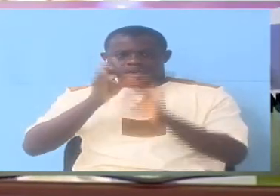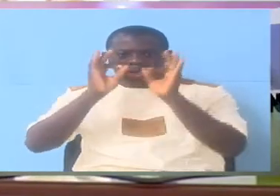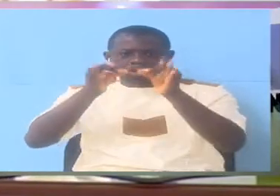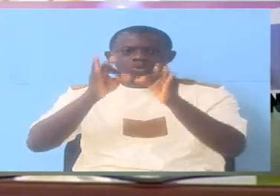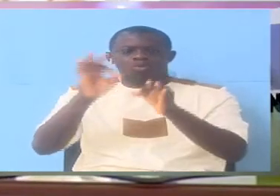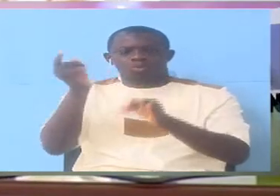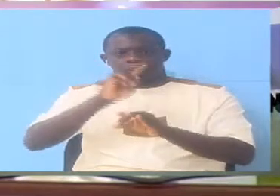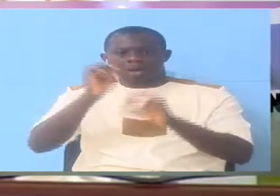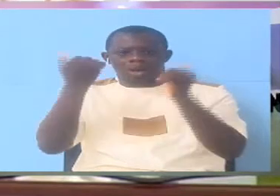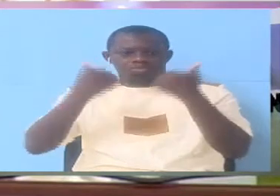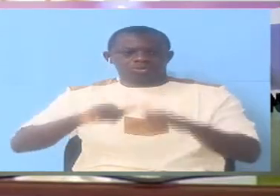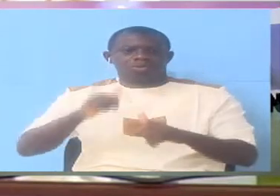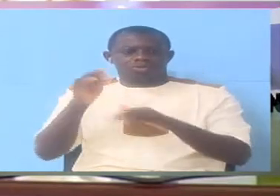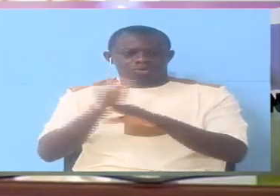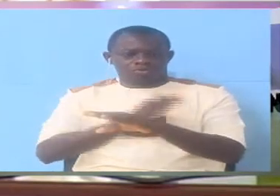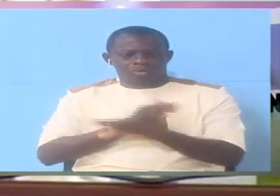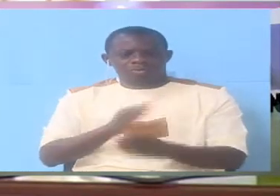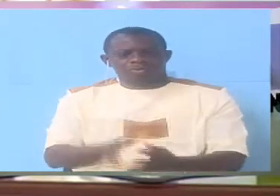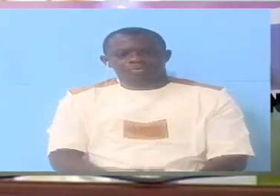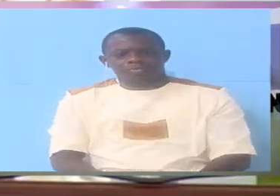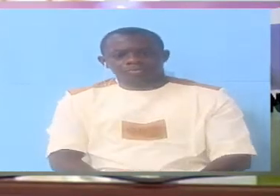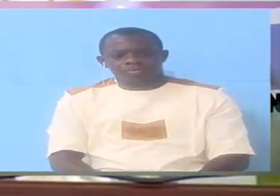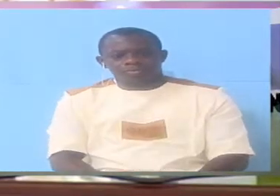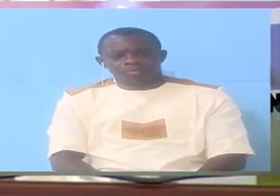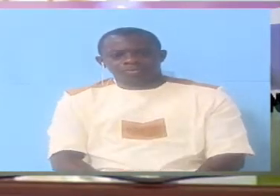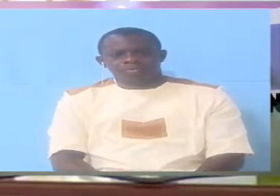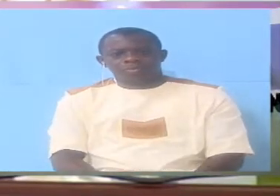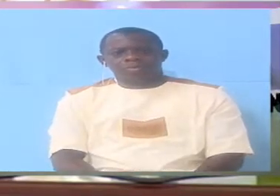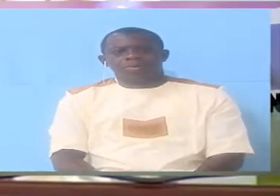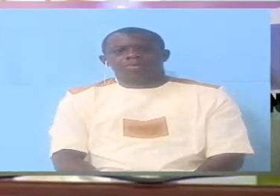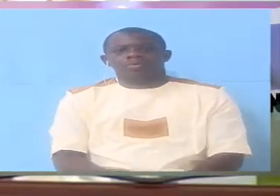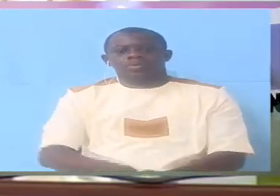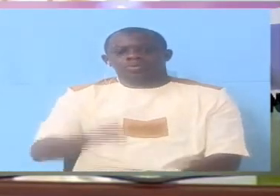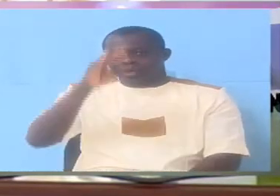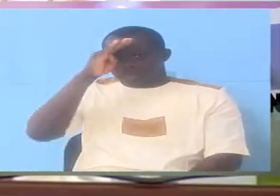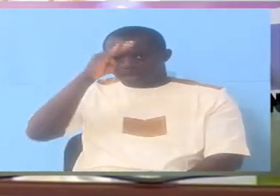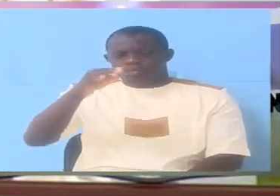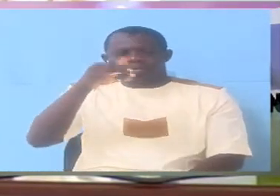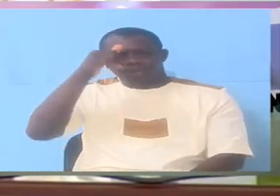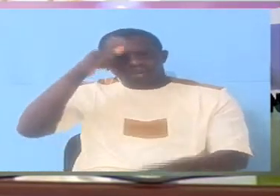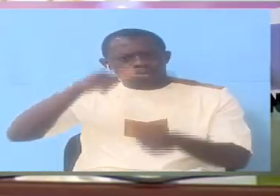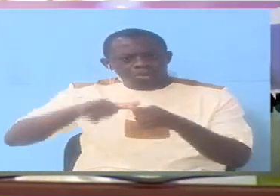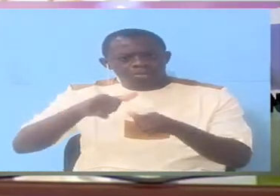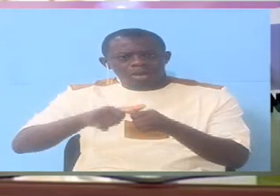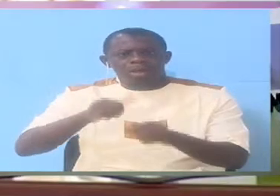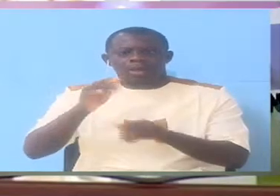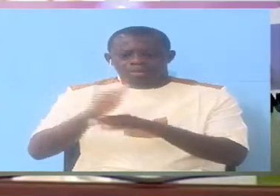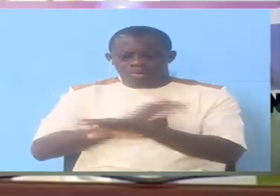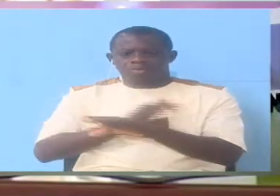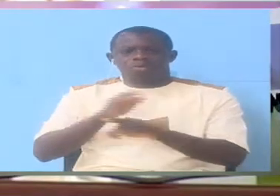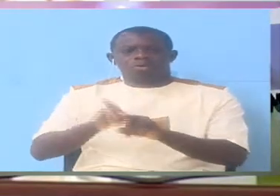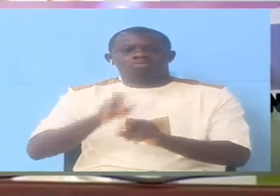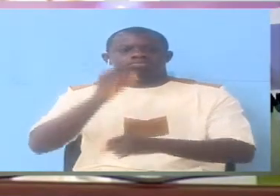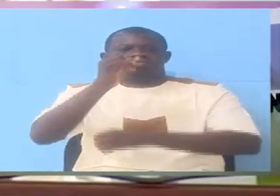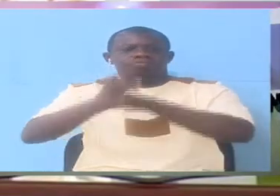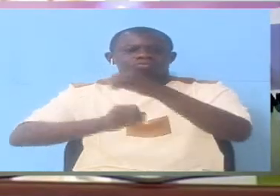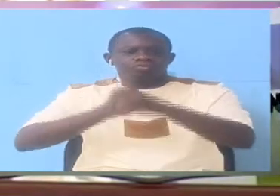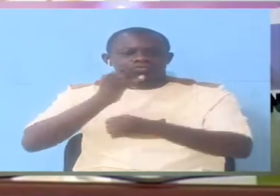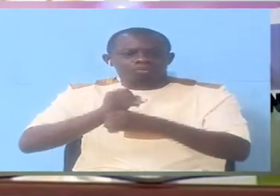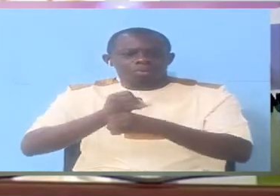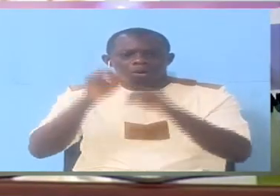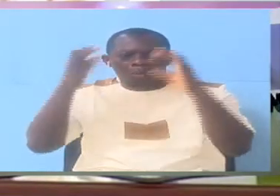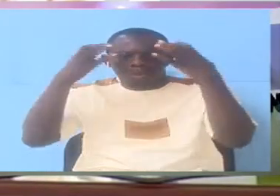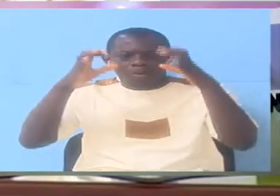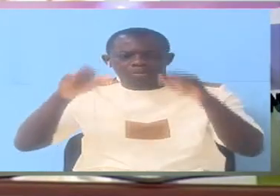that paragraph. Thank you very much. You recall before the technical problems, Mr. Sarr